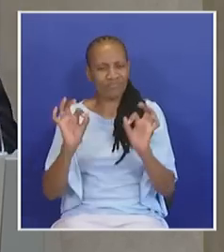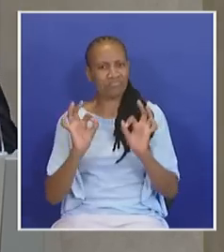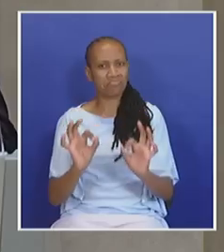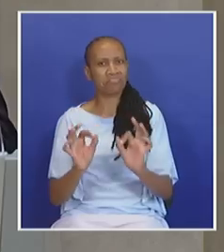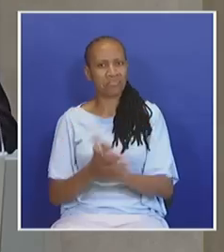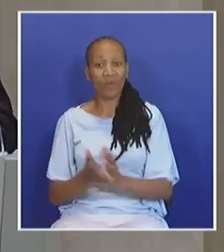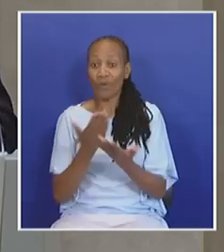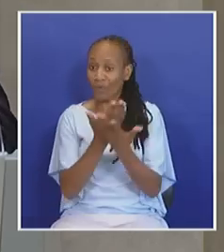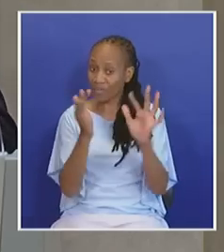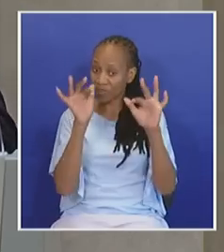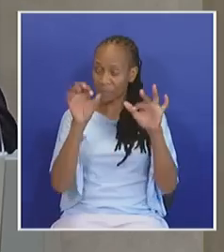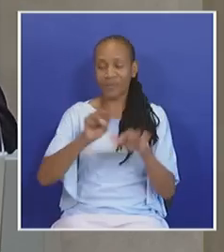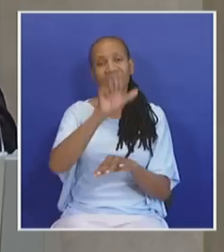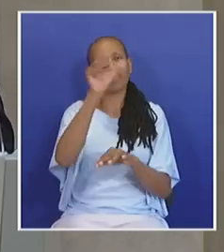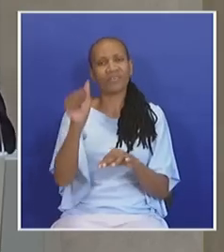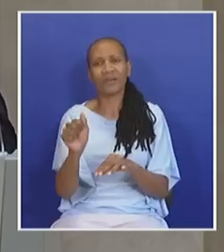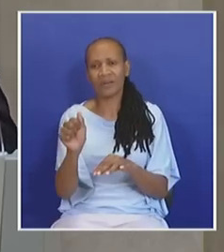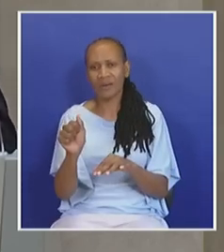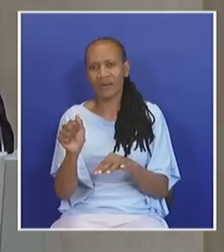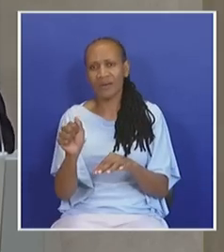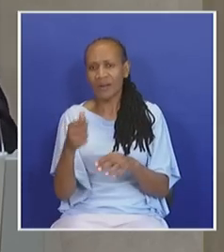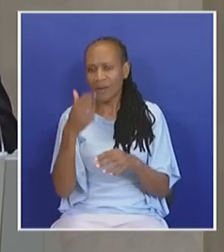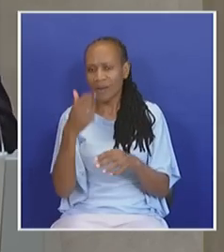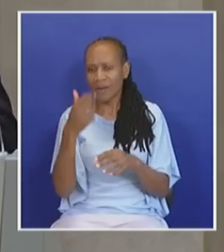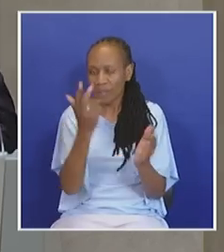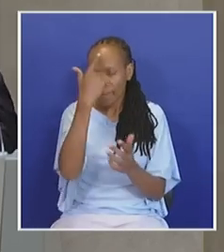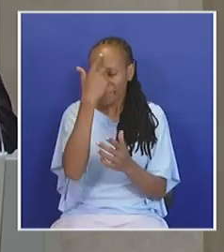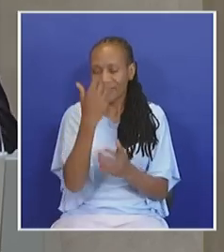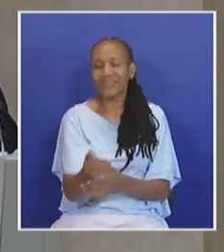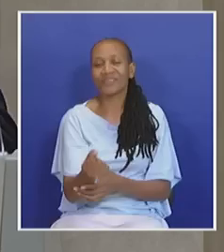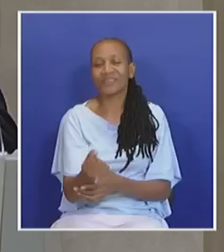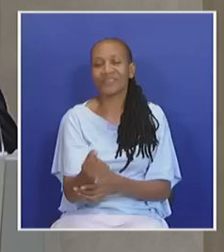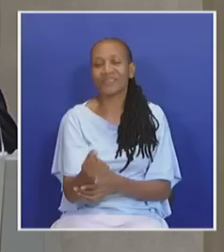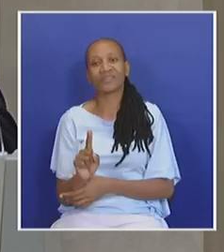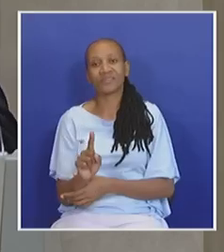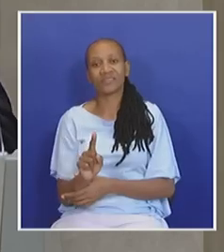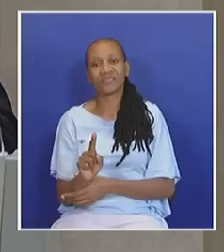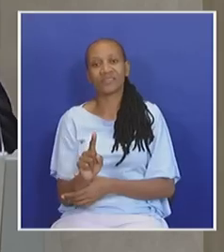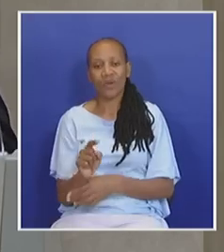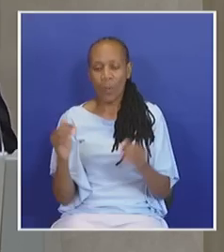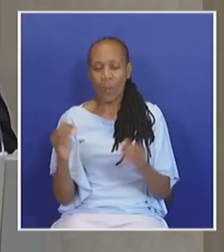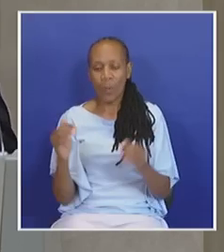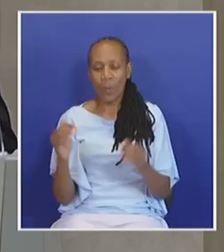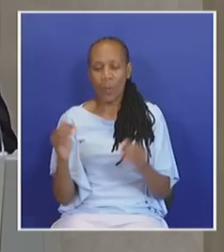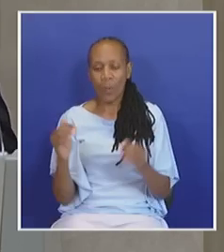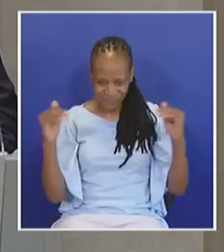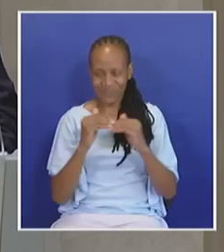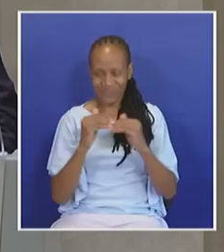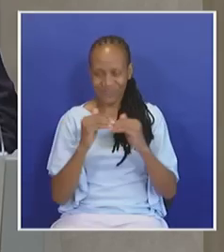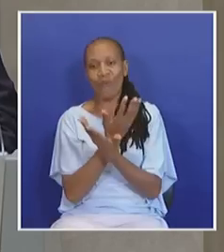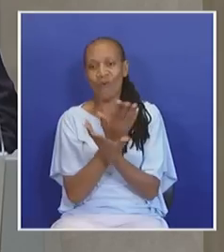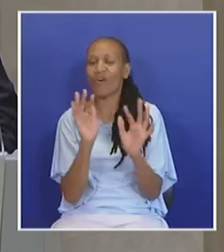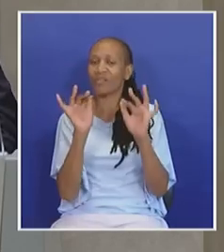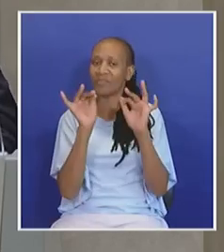all persuasions who believed in the inherent dignity and equality of all human beings